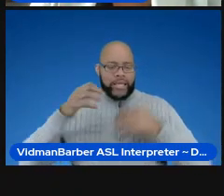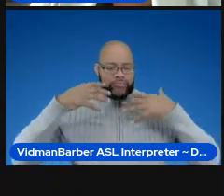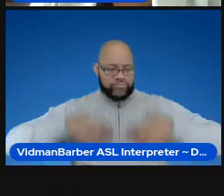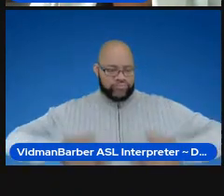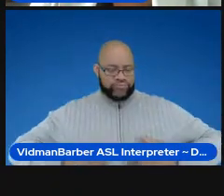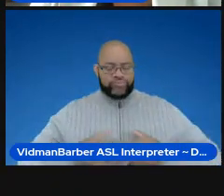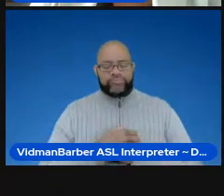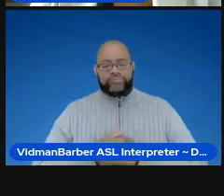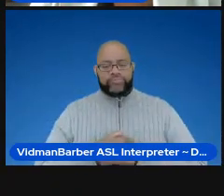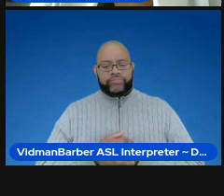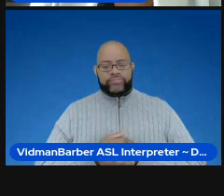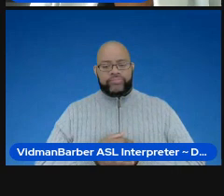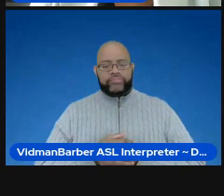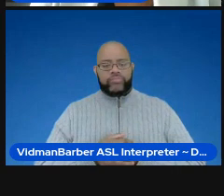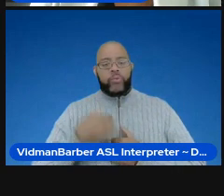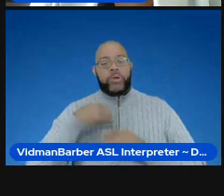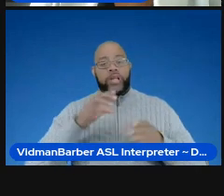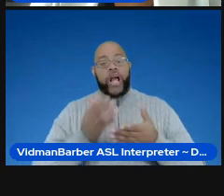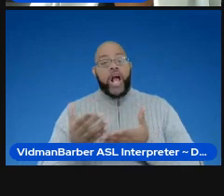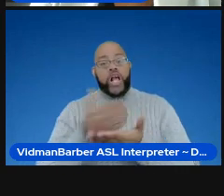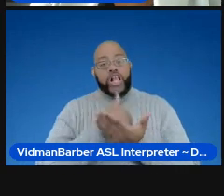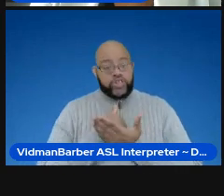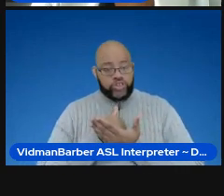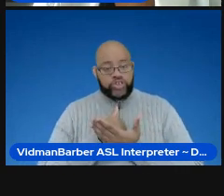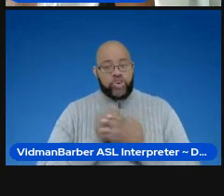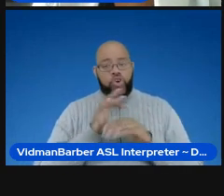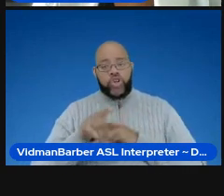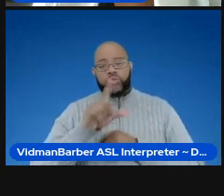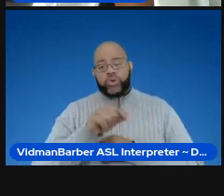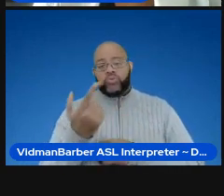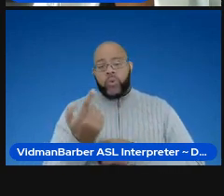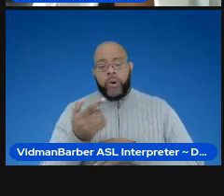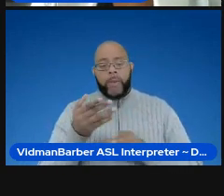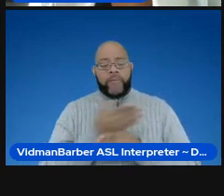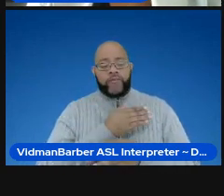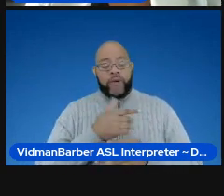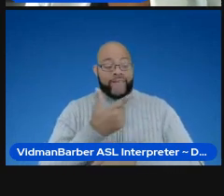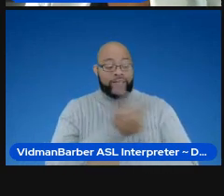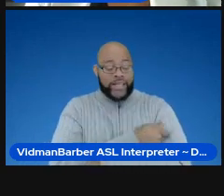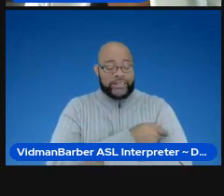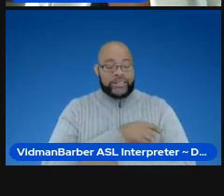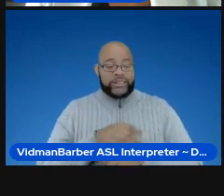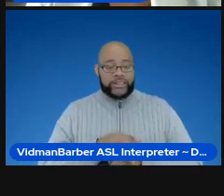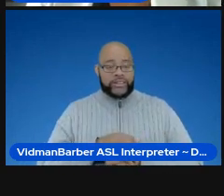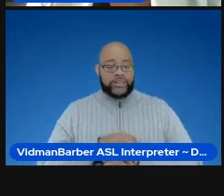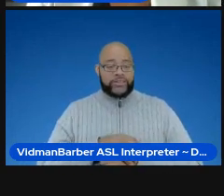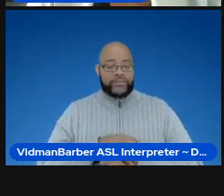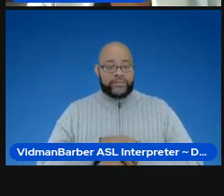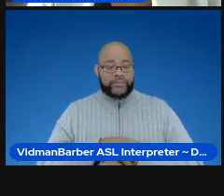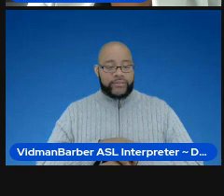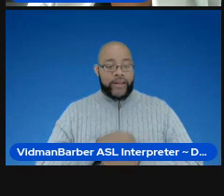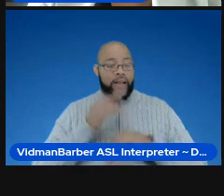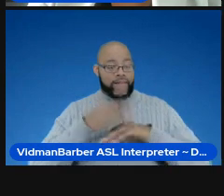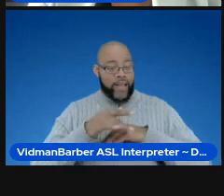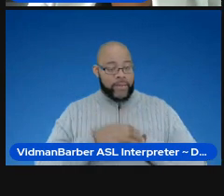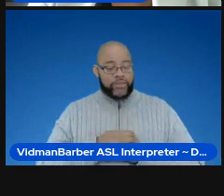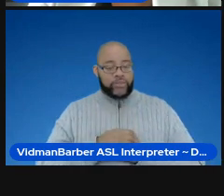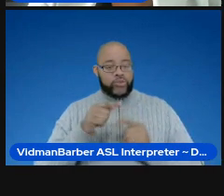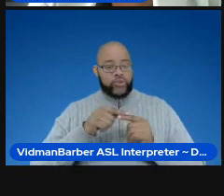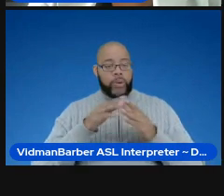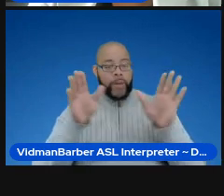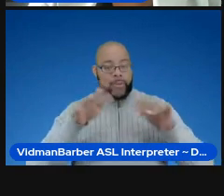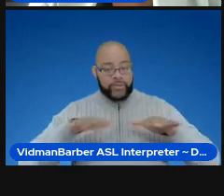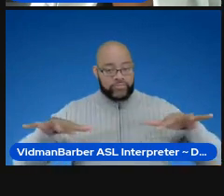So we did the collections in early 2021, before vaccines were available to the